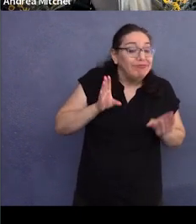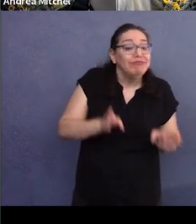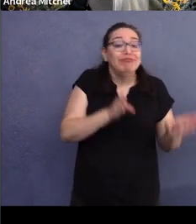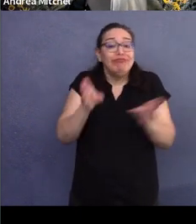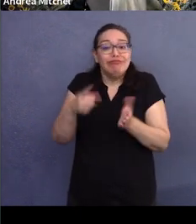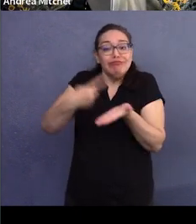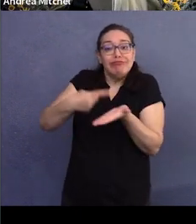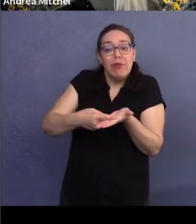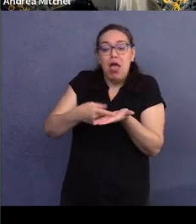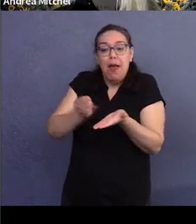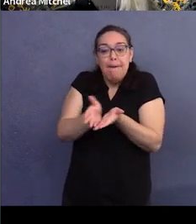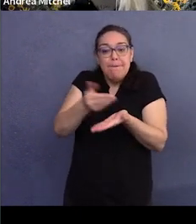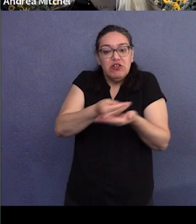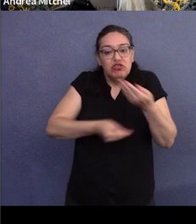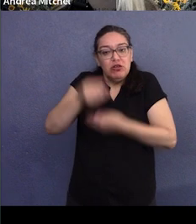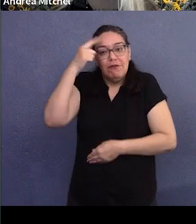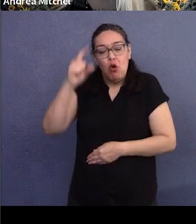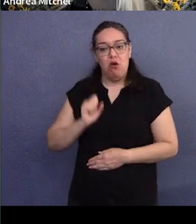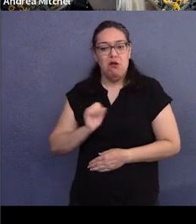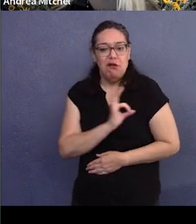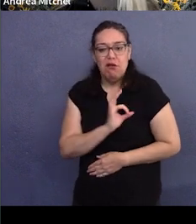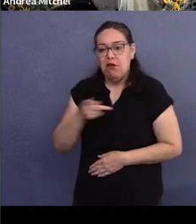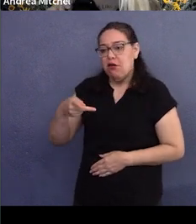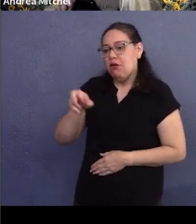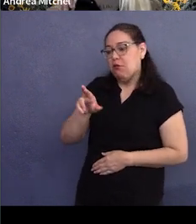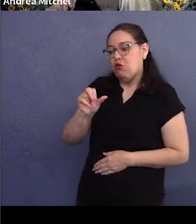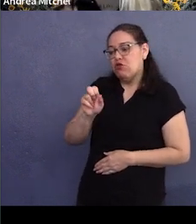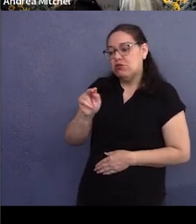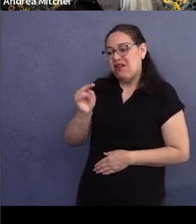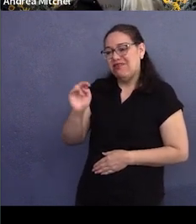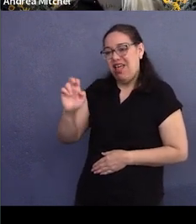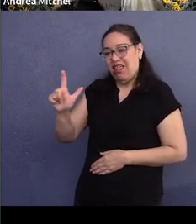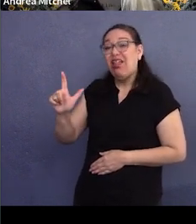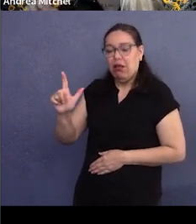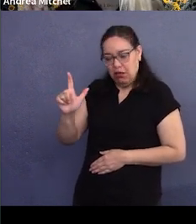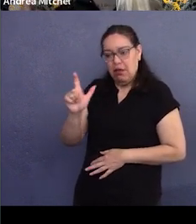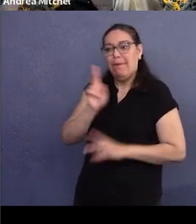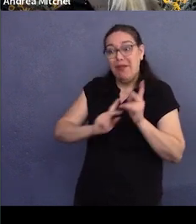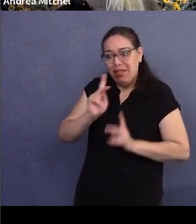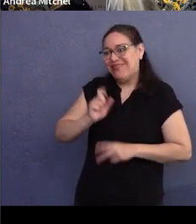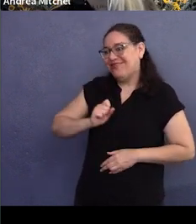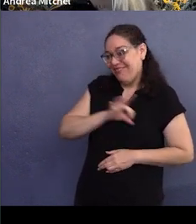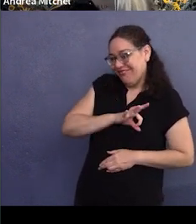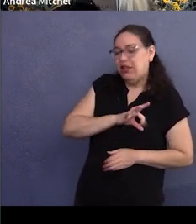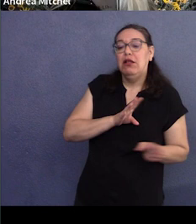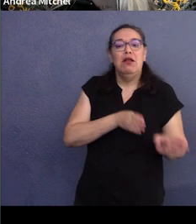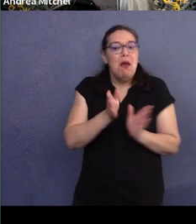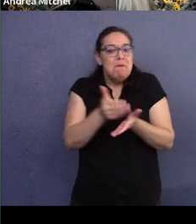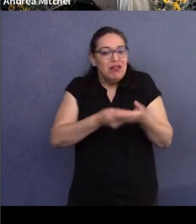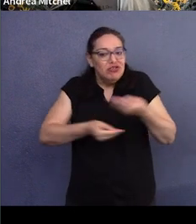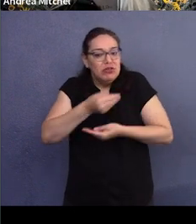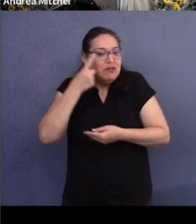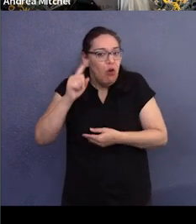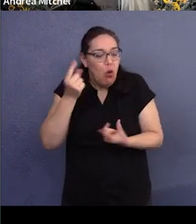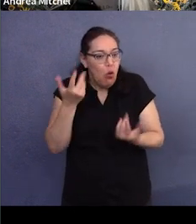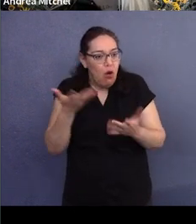for personnel, which is a key part of this. Then and budgeting for operations. And then we're